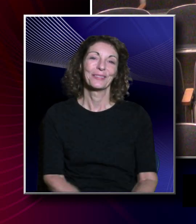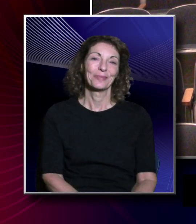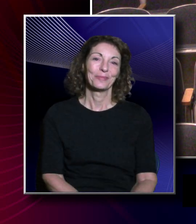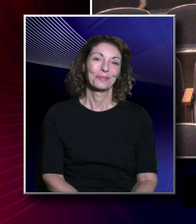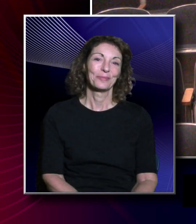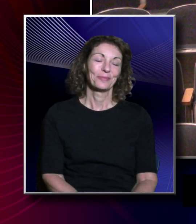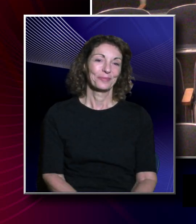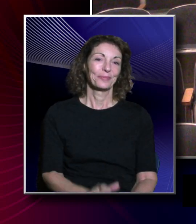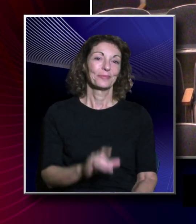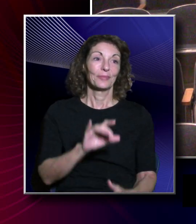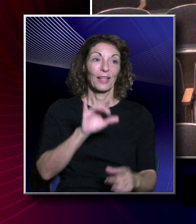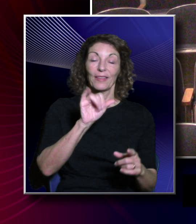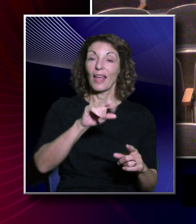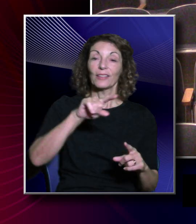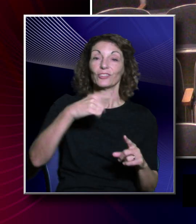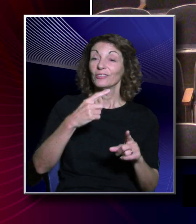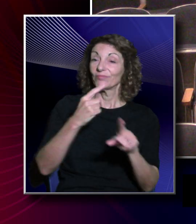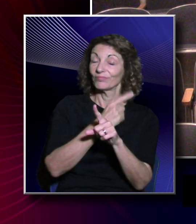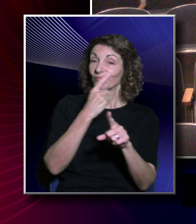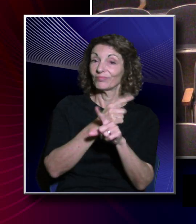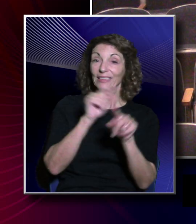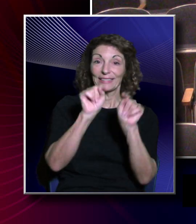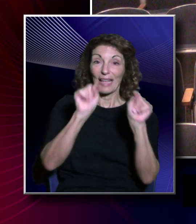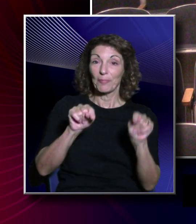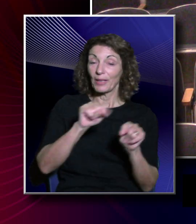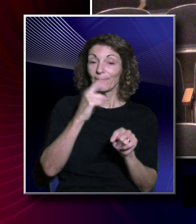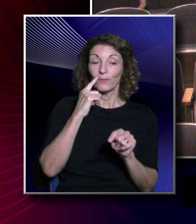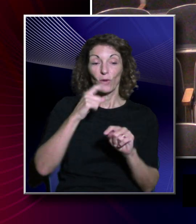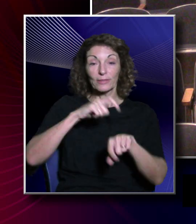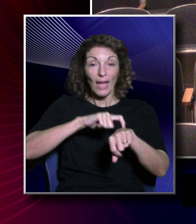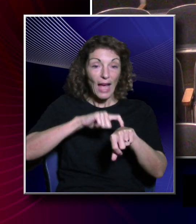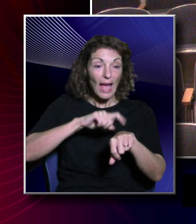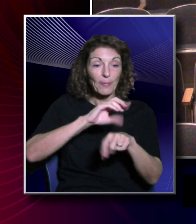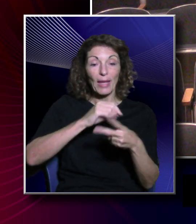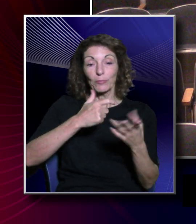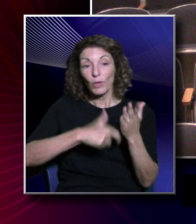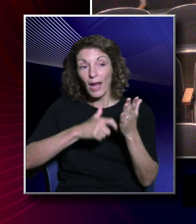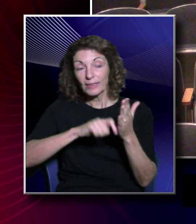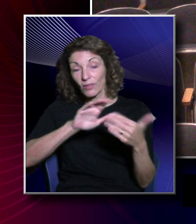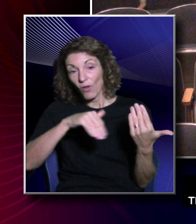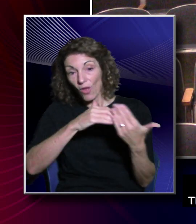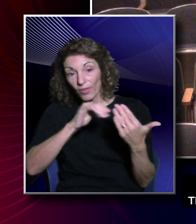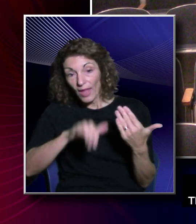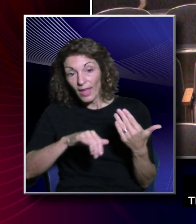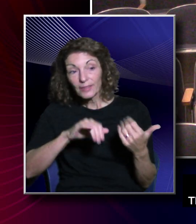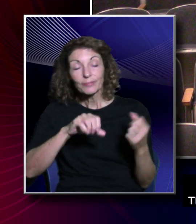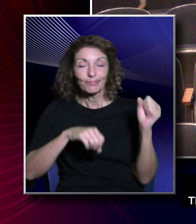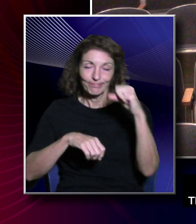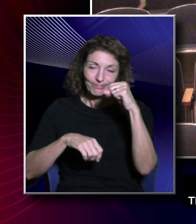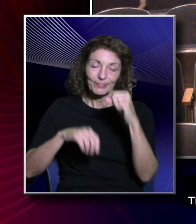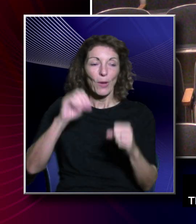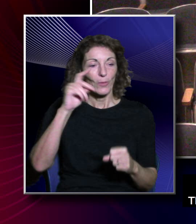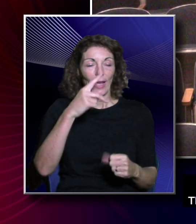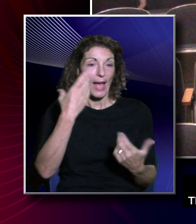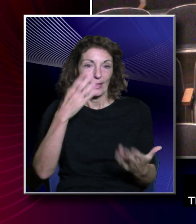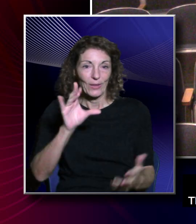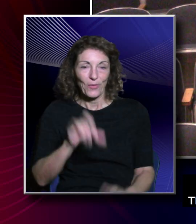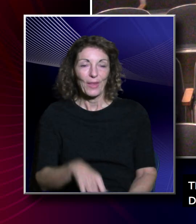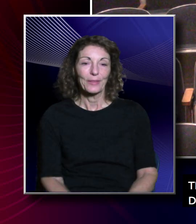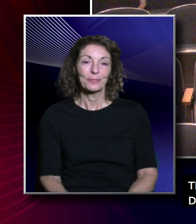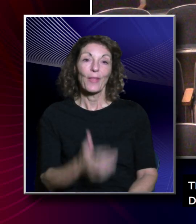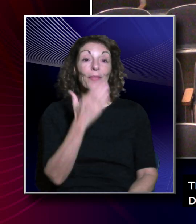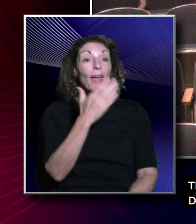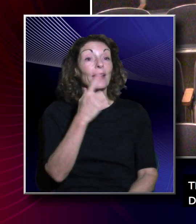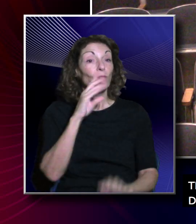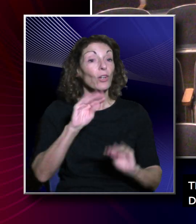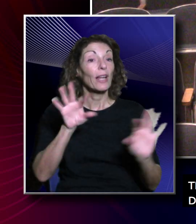And it's just standard ink blotter for what the times and prices and all that, like, okay. I just didn't know what that was. All So right. thank you